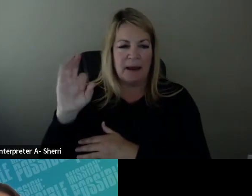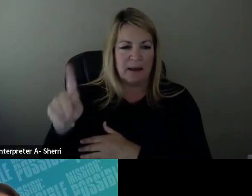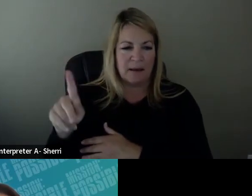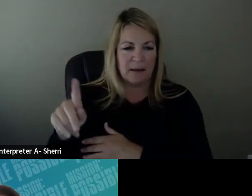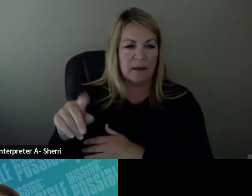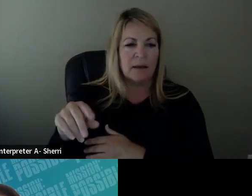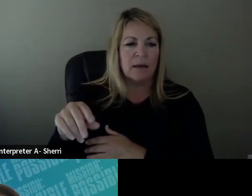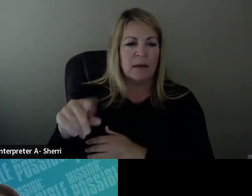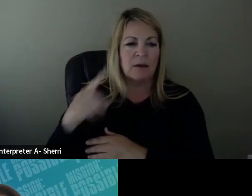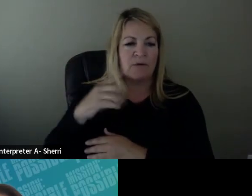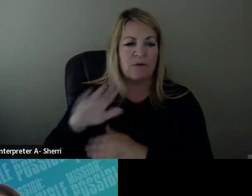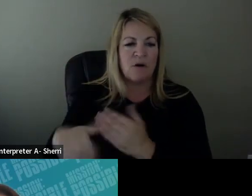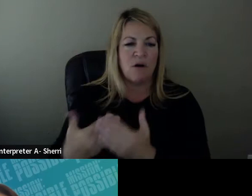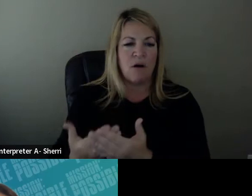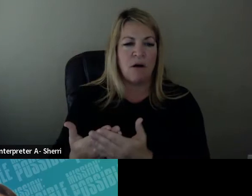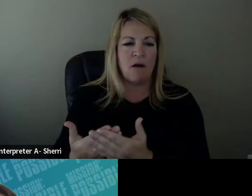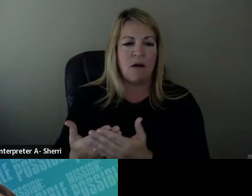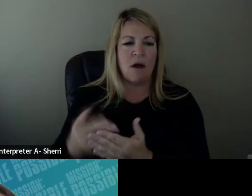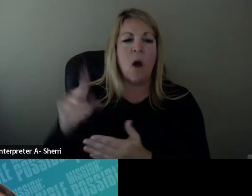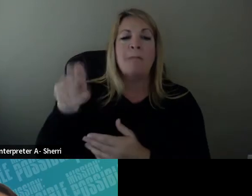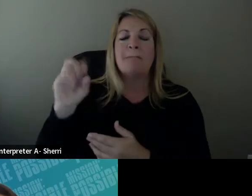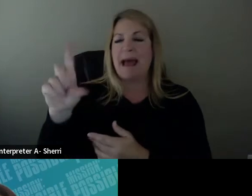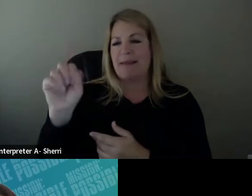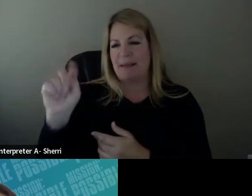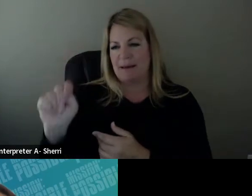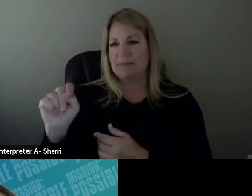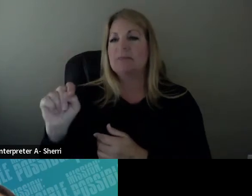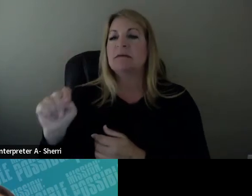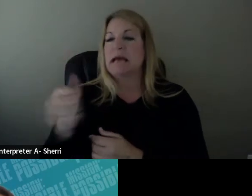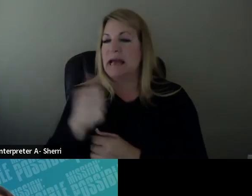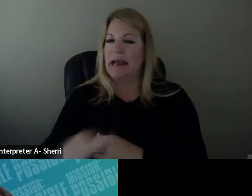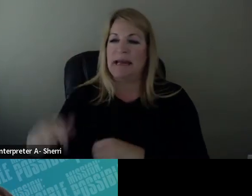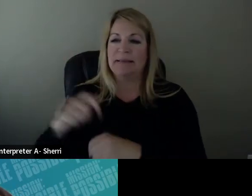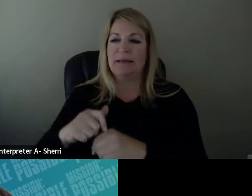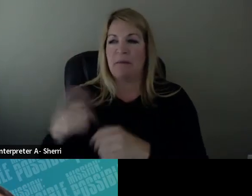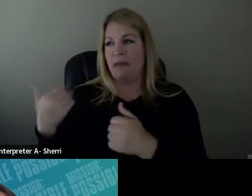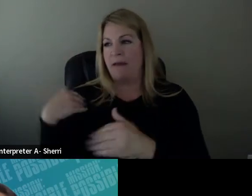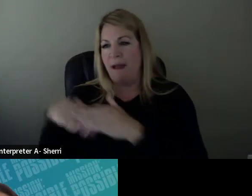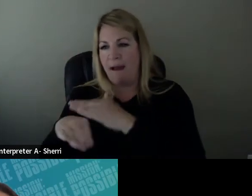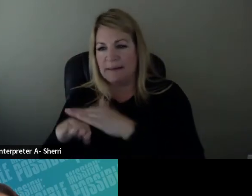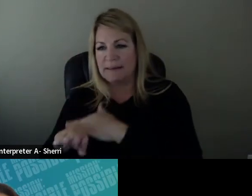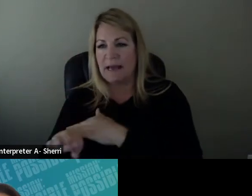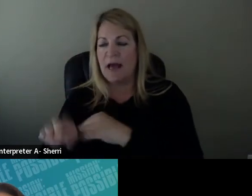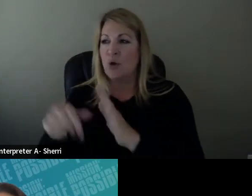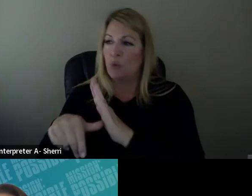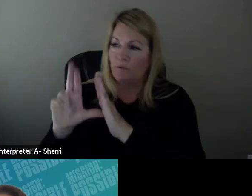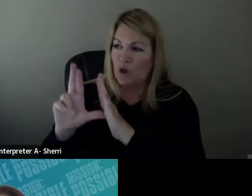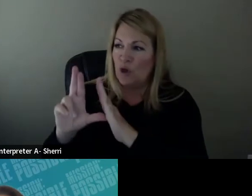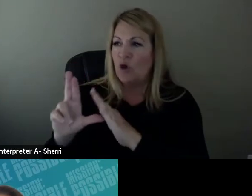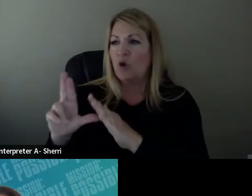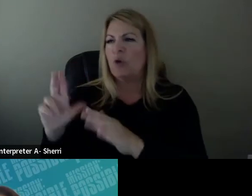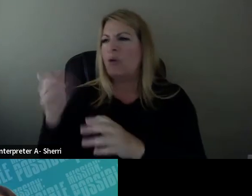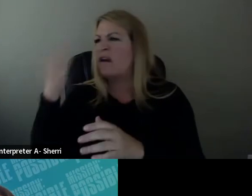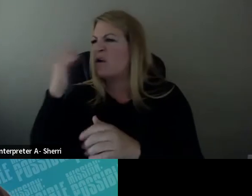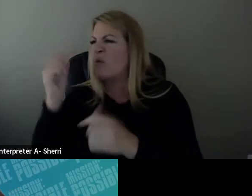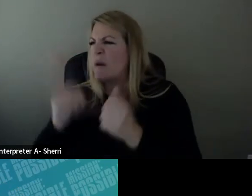all of Hollister School District staff to access at any time to, review or refer to. And